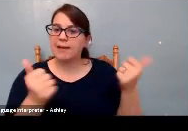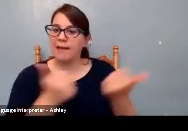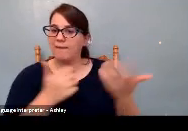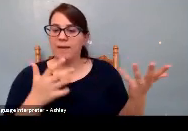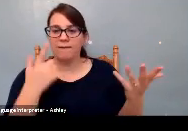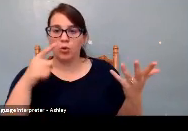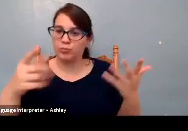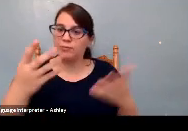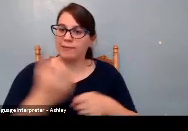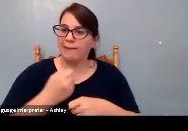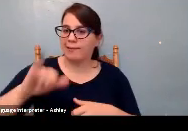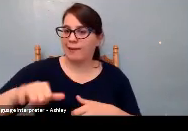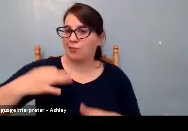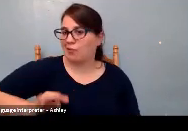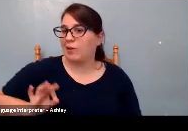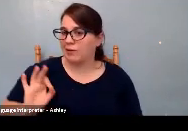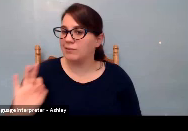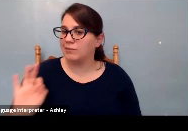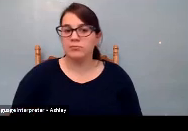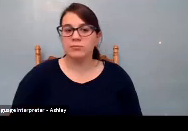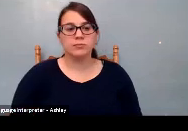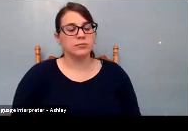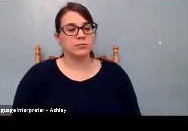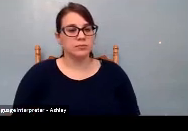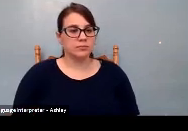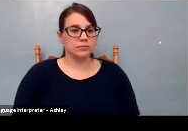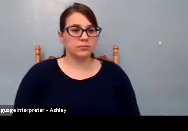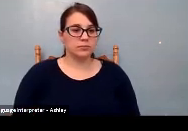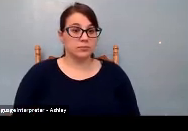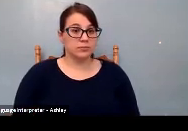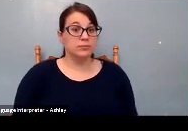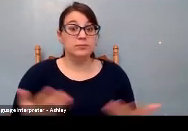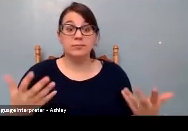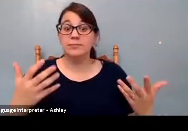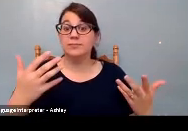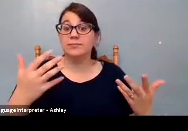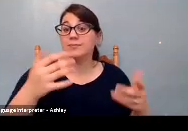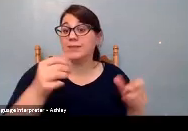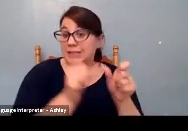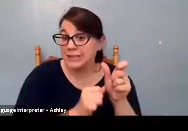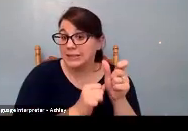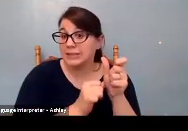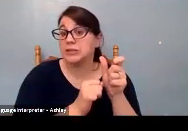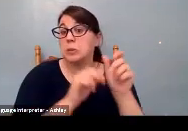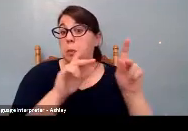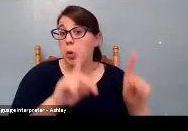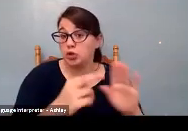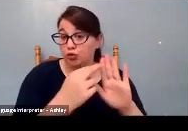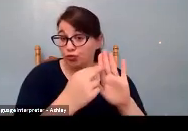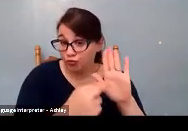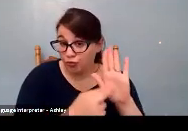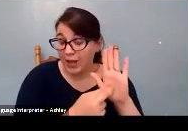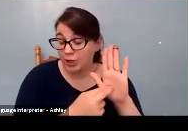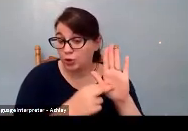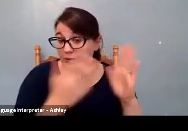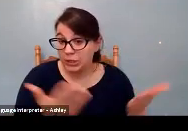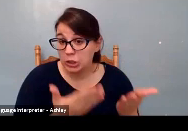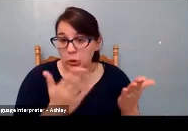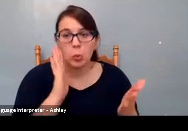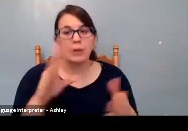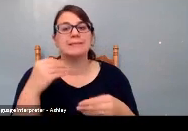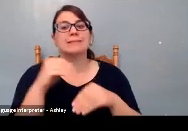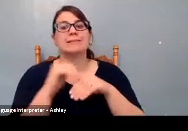thing I want to mention is that each registered attendee will receive a WVABLE information packet that includes